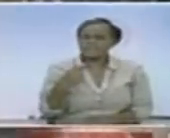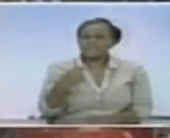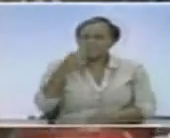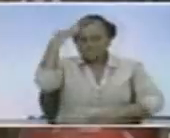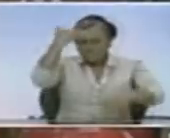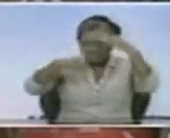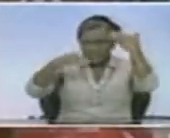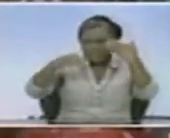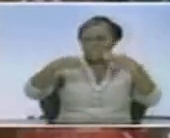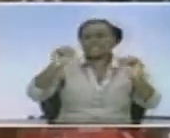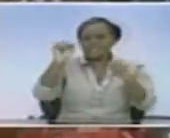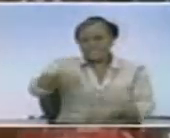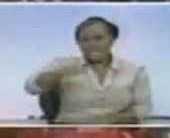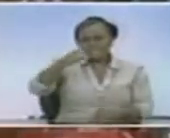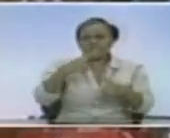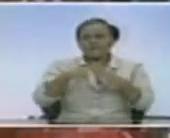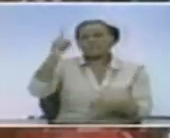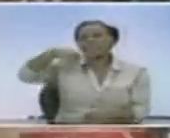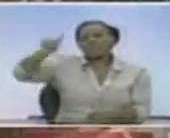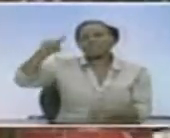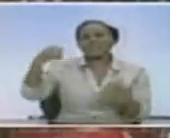never qualified. So where are we?